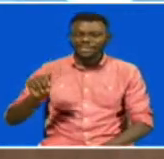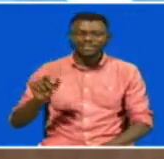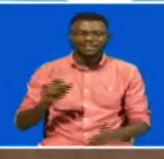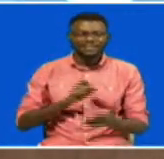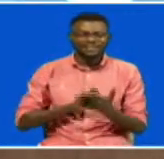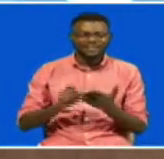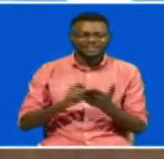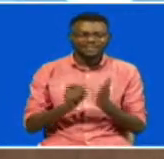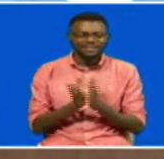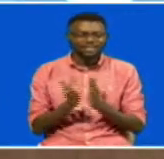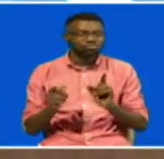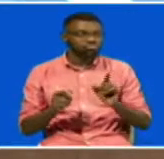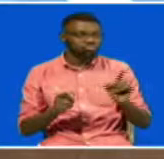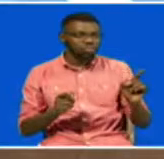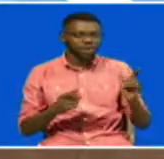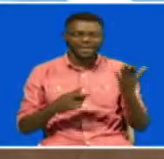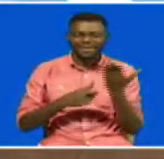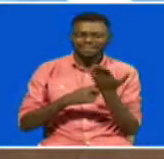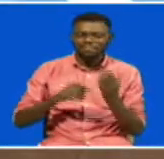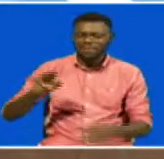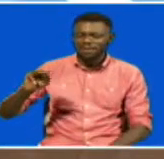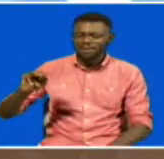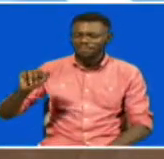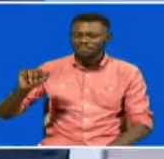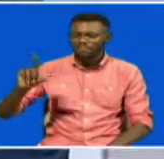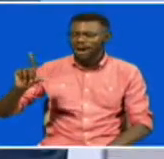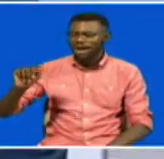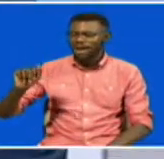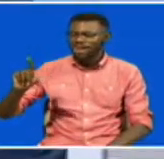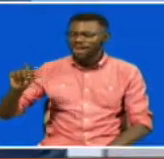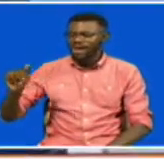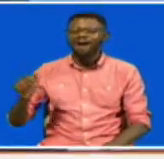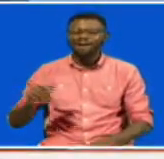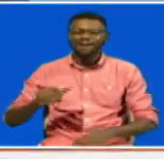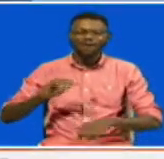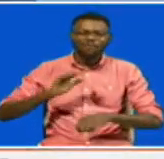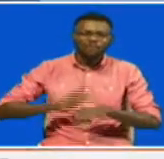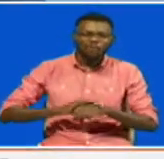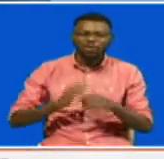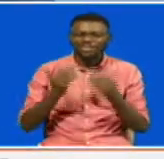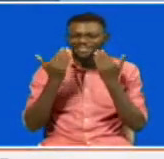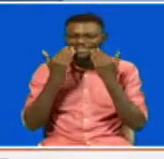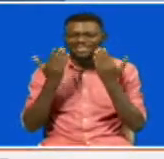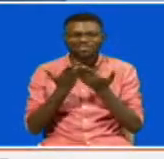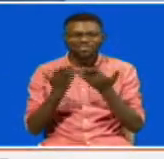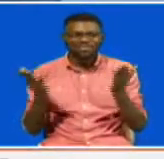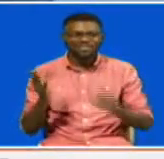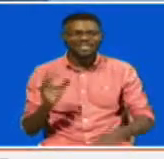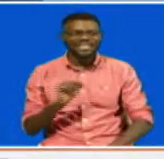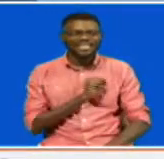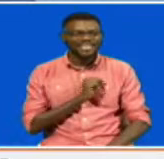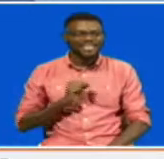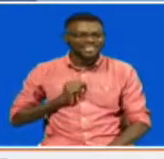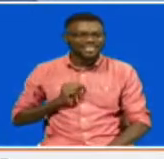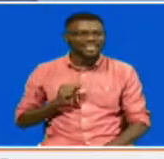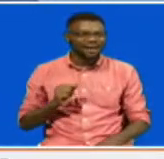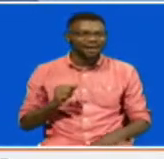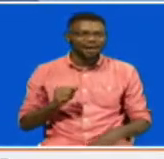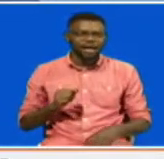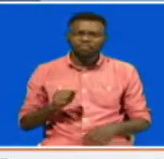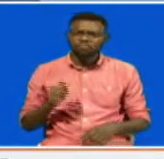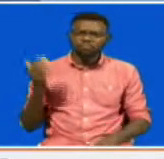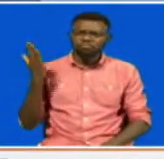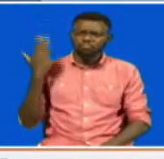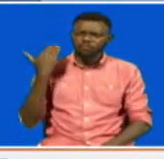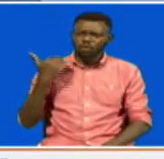Senator. He joins us tonight on the roundtable. I'll be joining him shortly. Good to see you, Senator. And of course, a good place to begin. The last